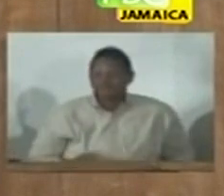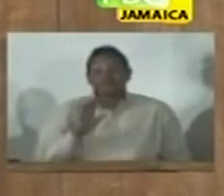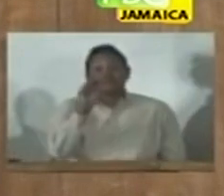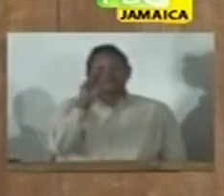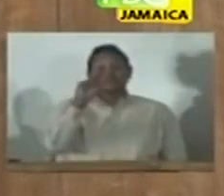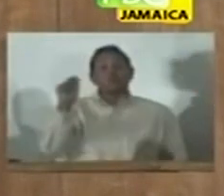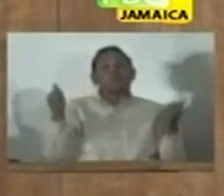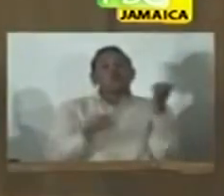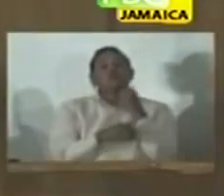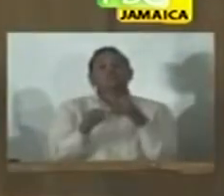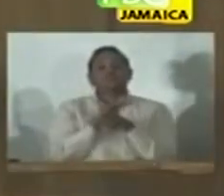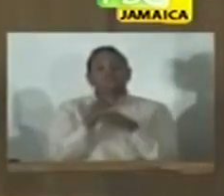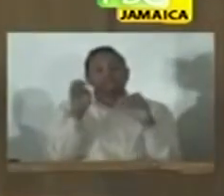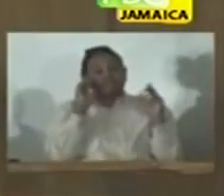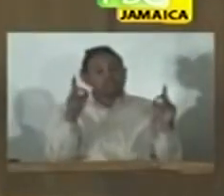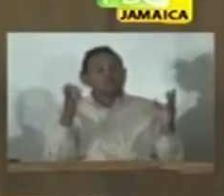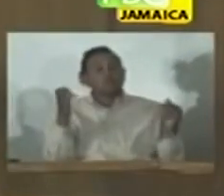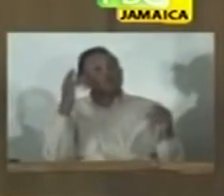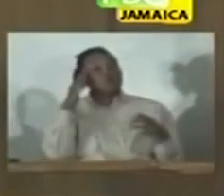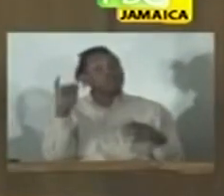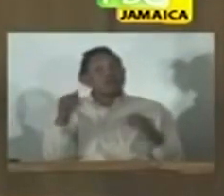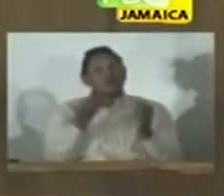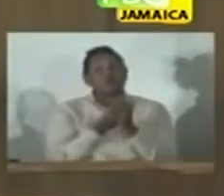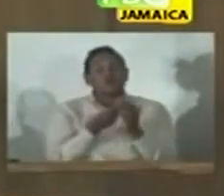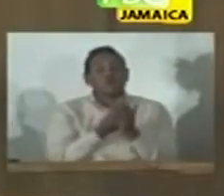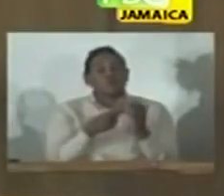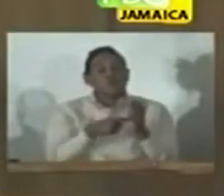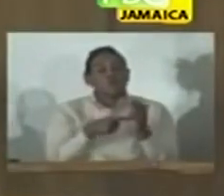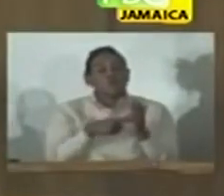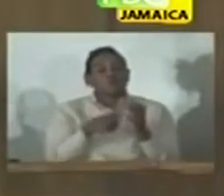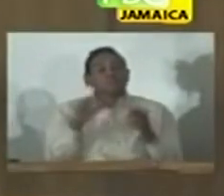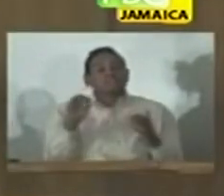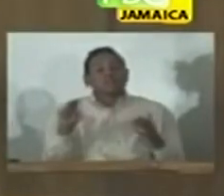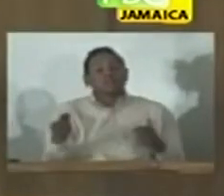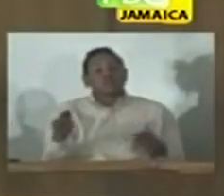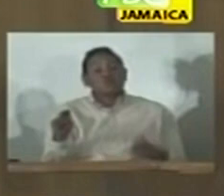that money is owed to the CMU. Because